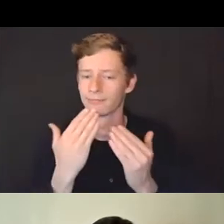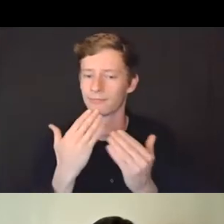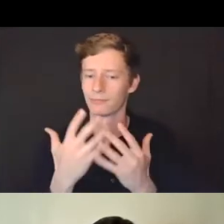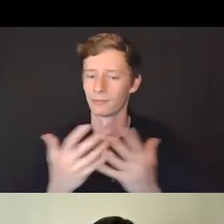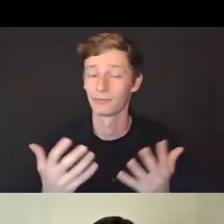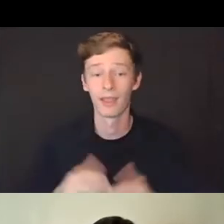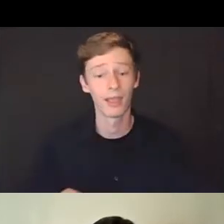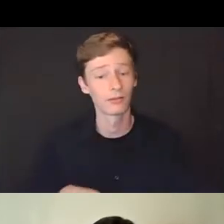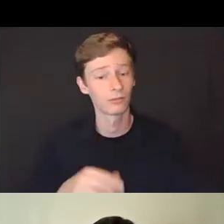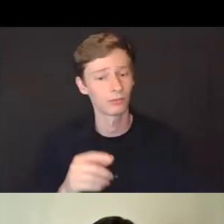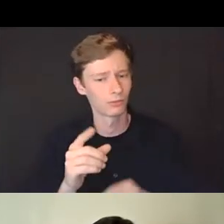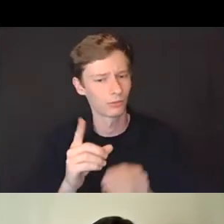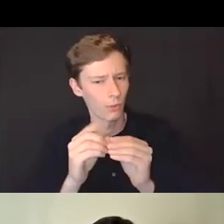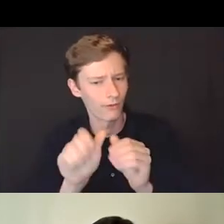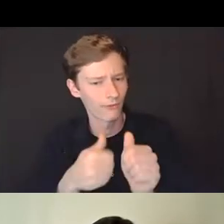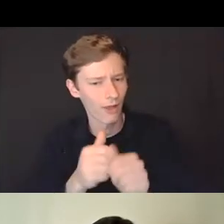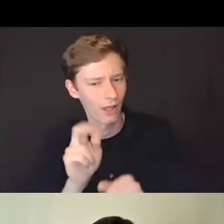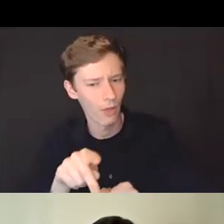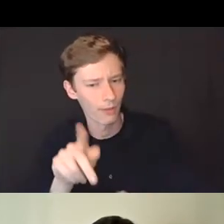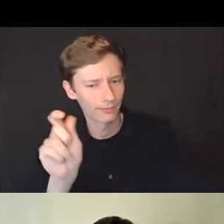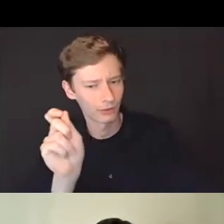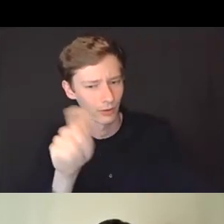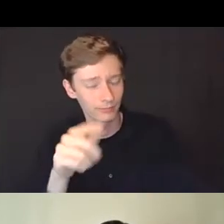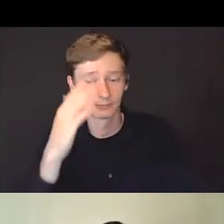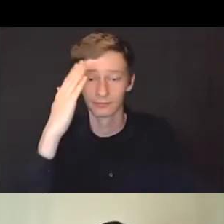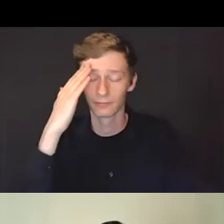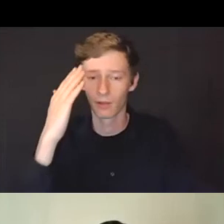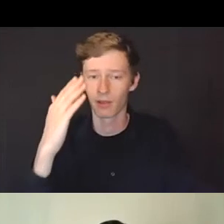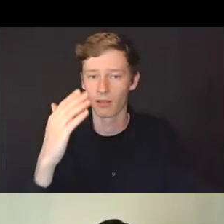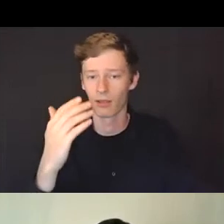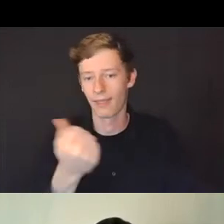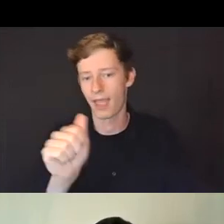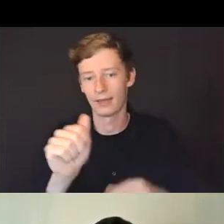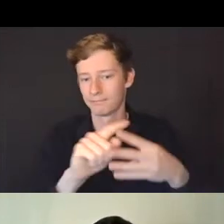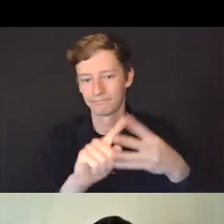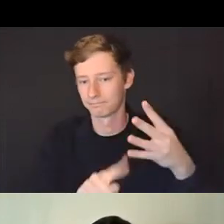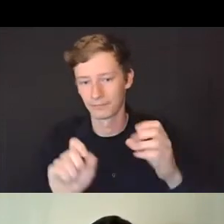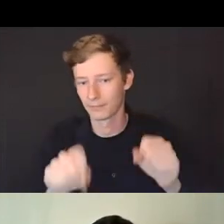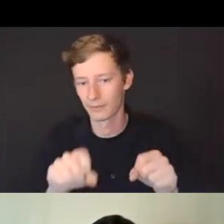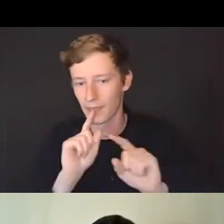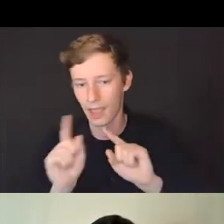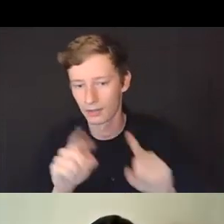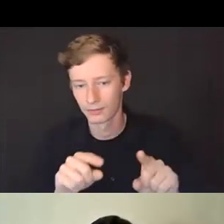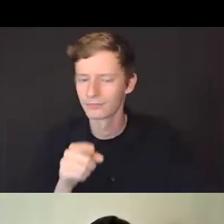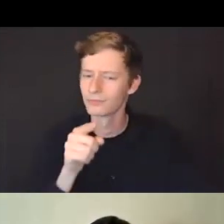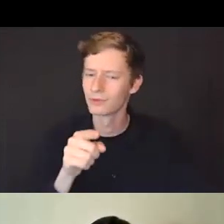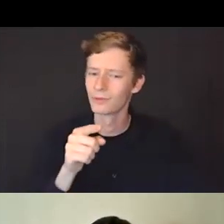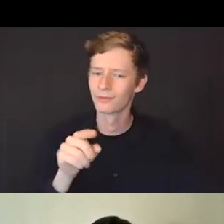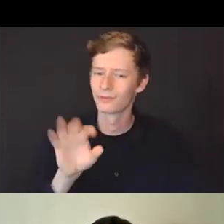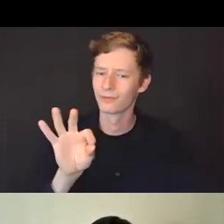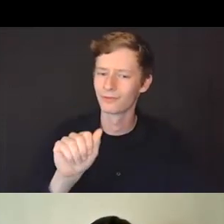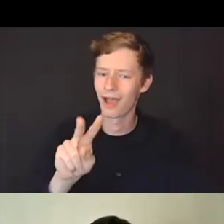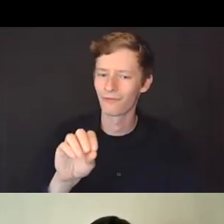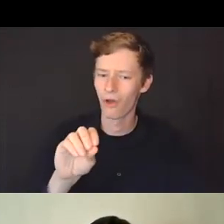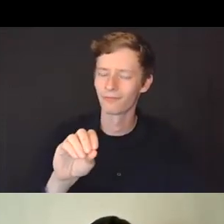love to ask a follow-up question, though. I open it to you all, but you touched on a really good point, Senator Pavola, about,